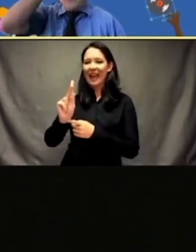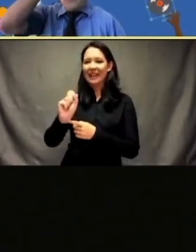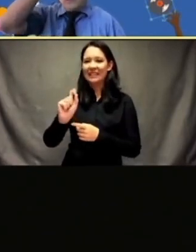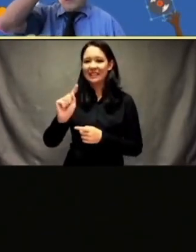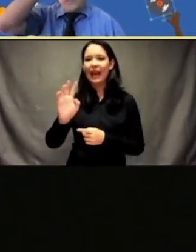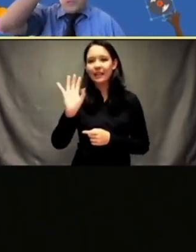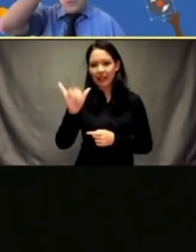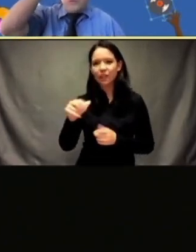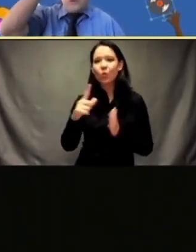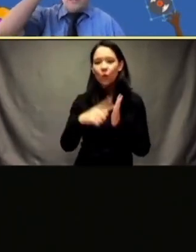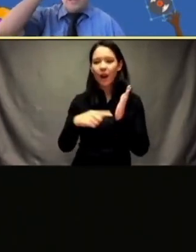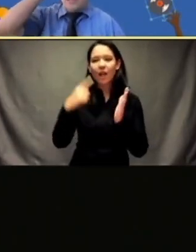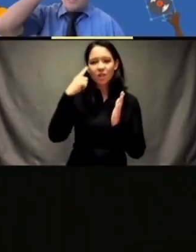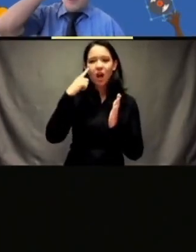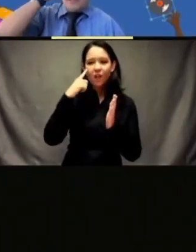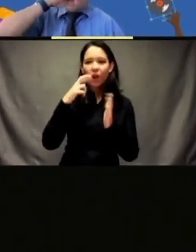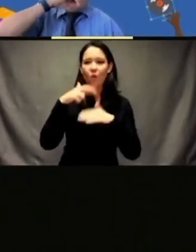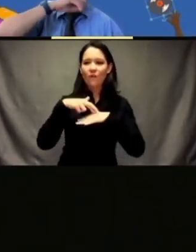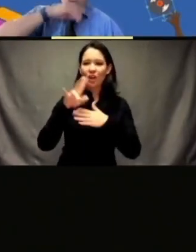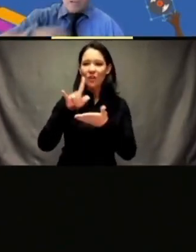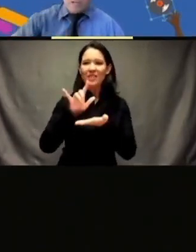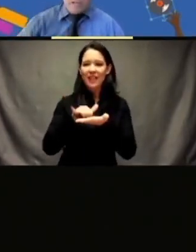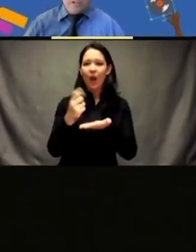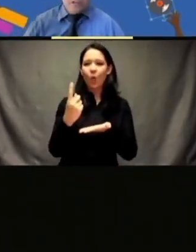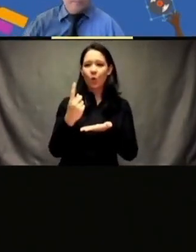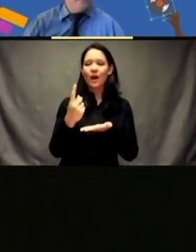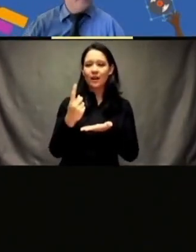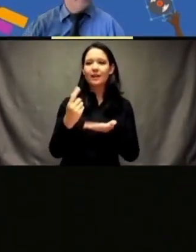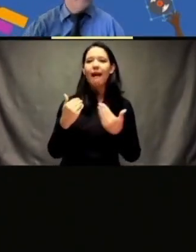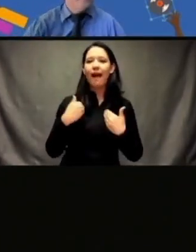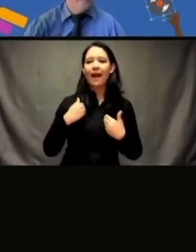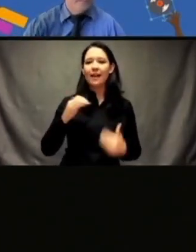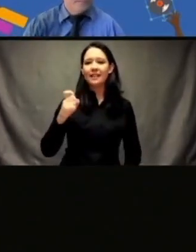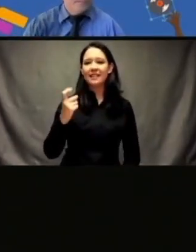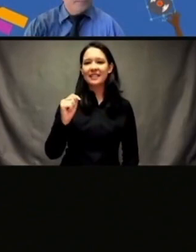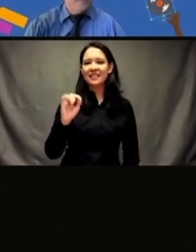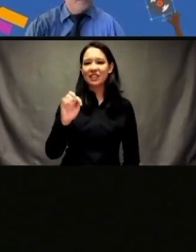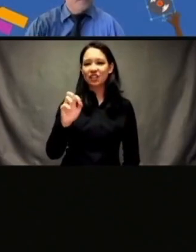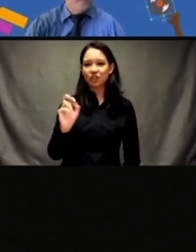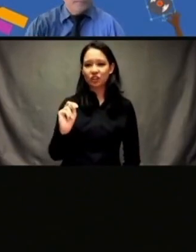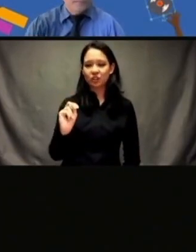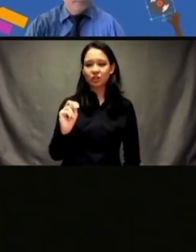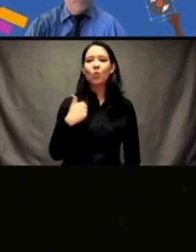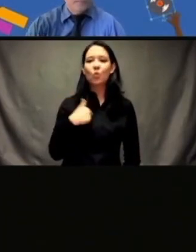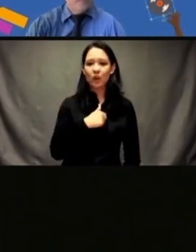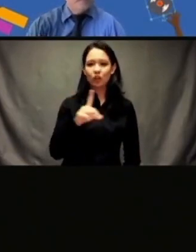referring to, the machine learning Rudy, for kids. That one does have an extension. Sorry,